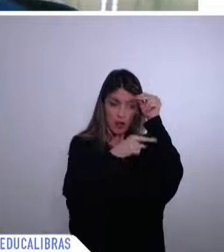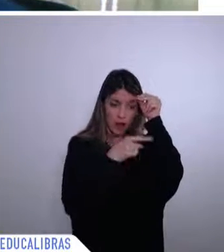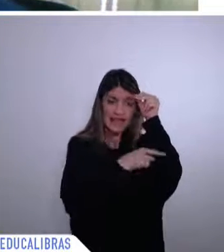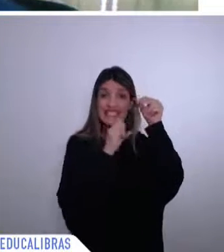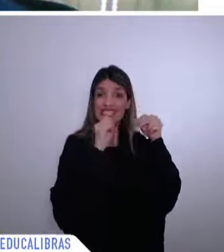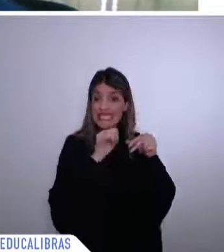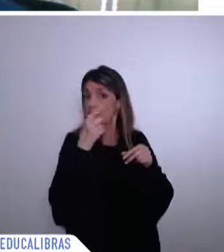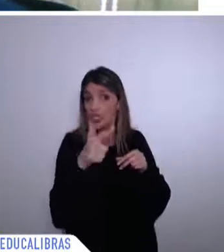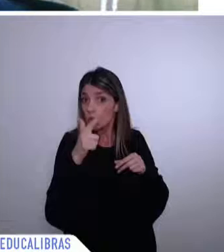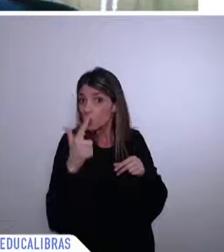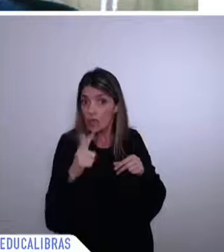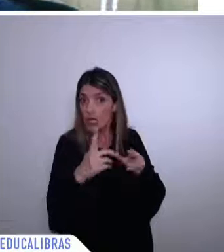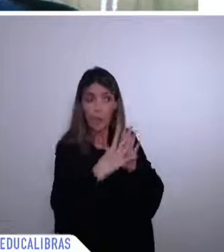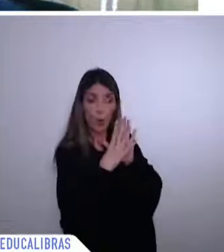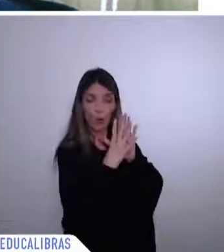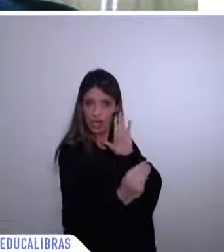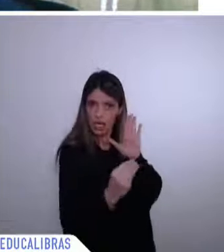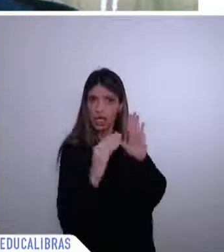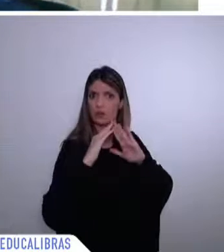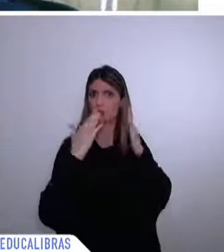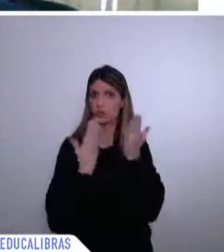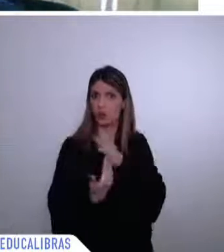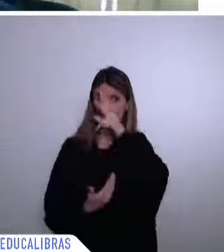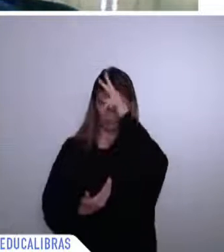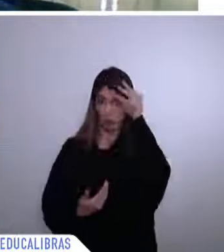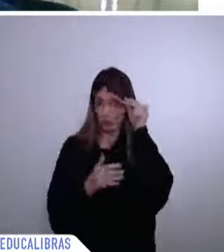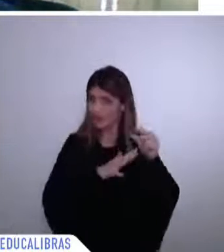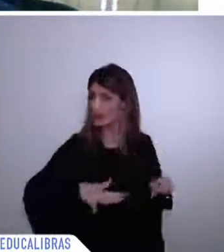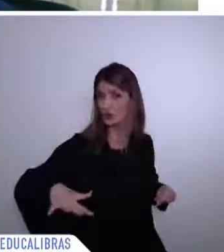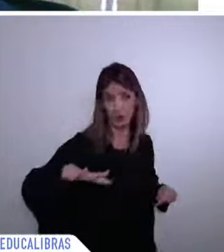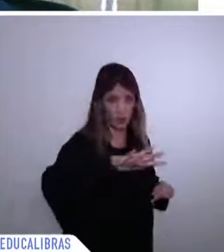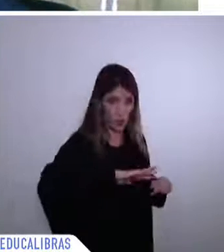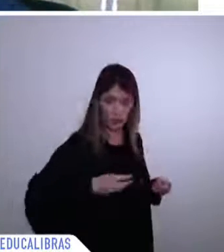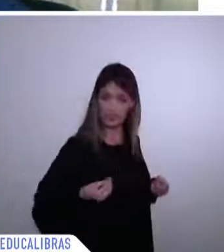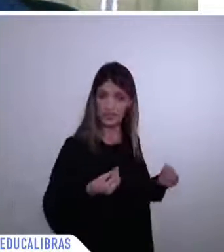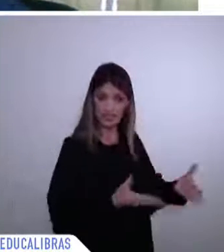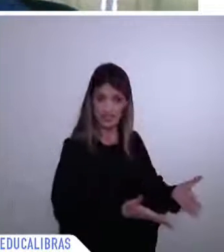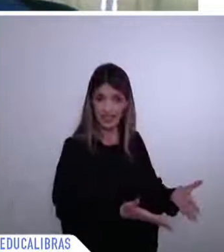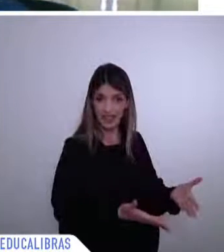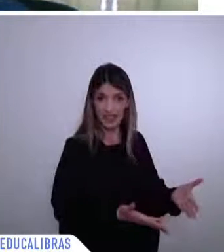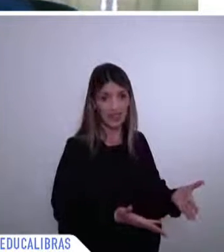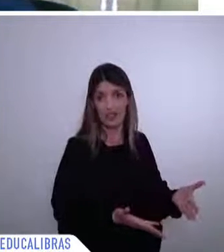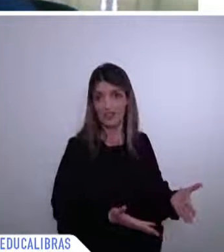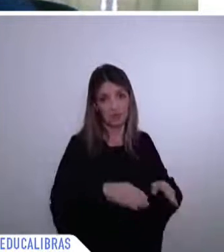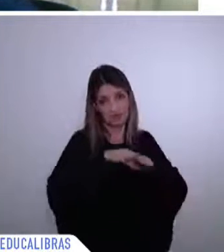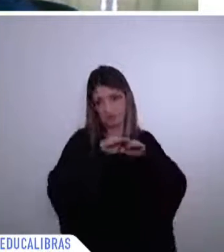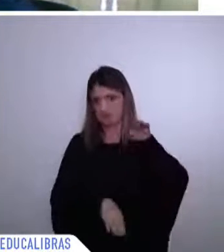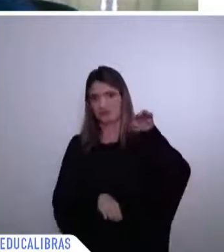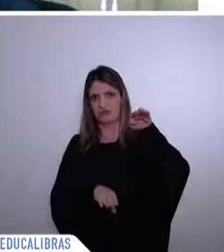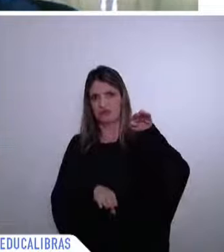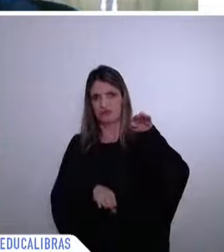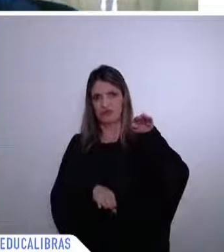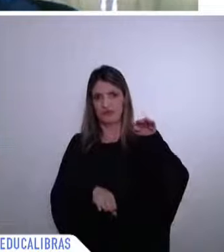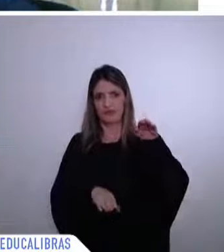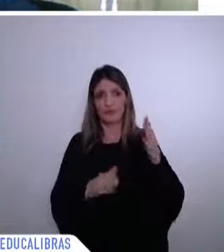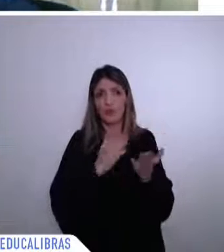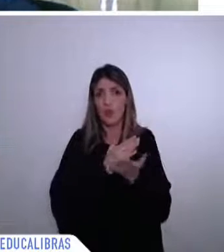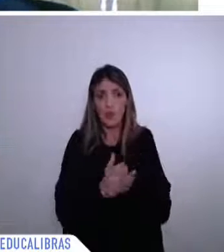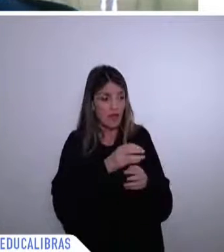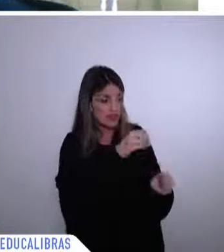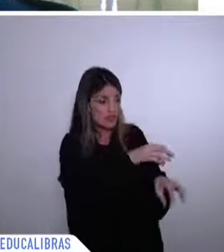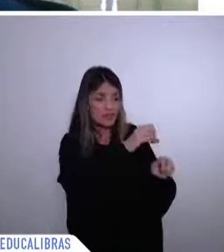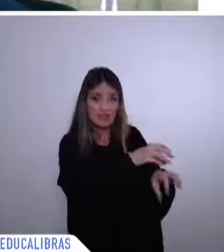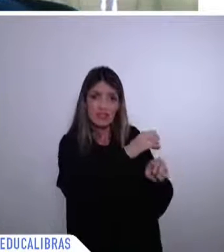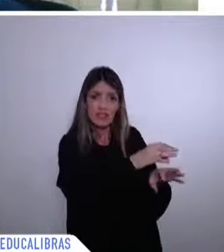public schools. If we don't have a good education at public school, even women are going to be